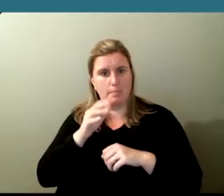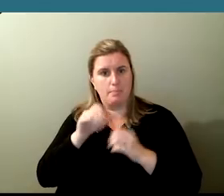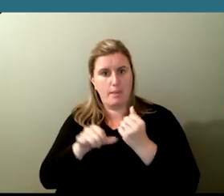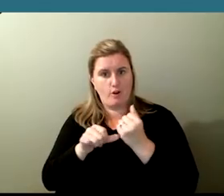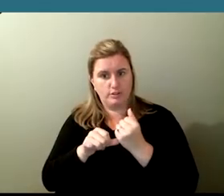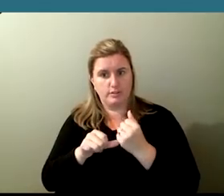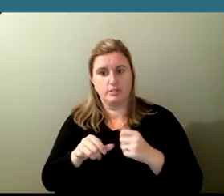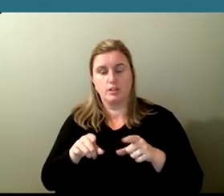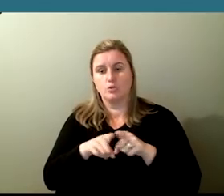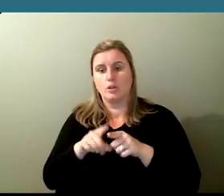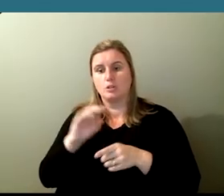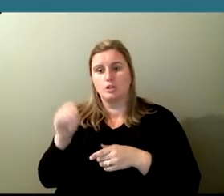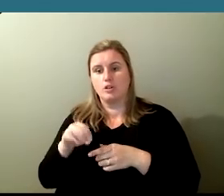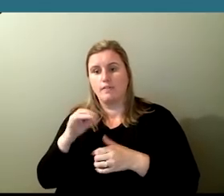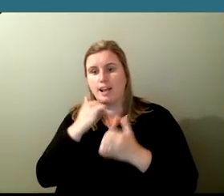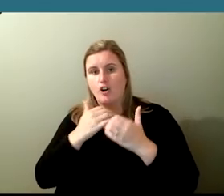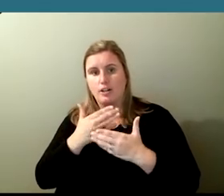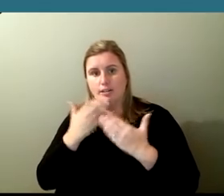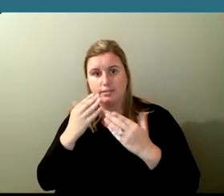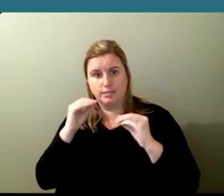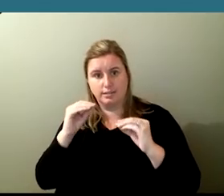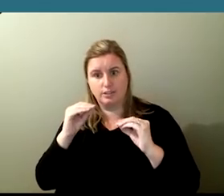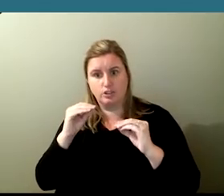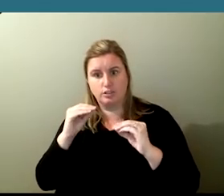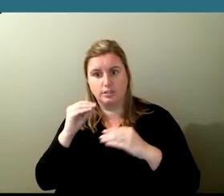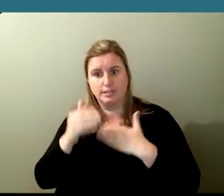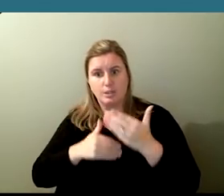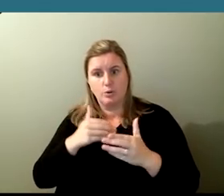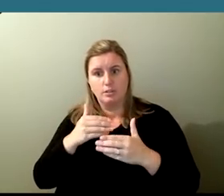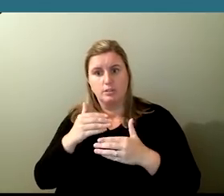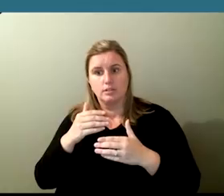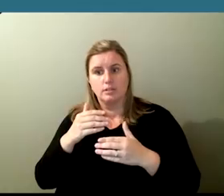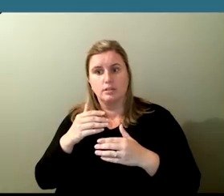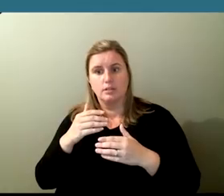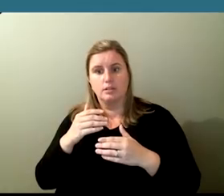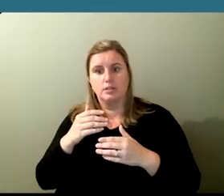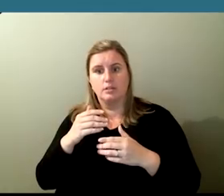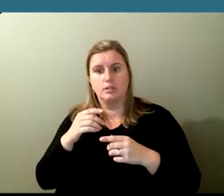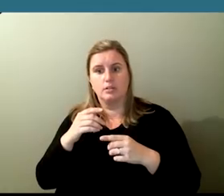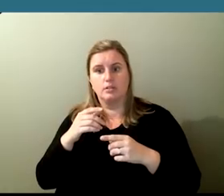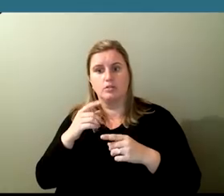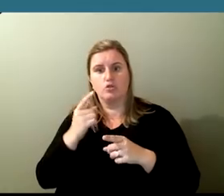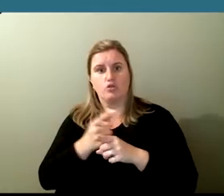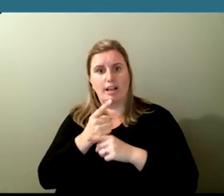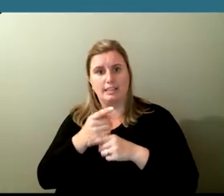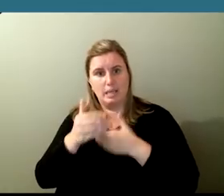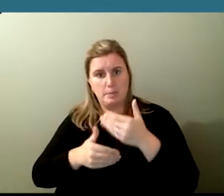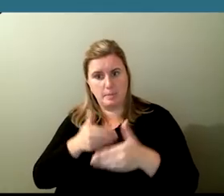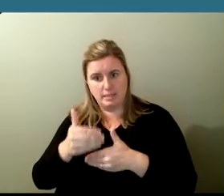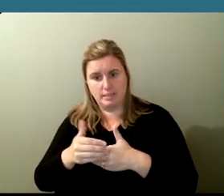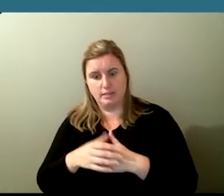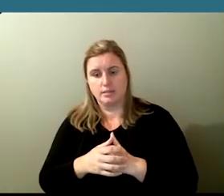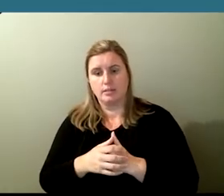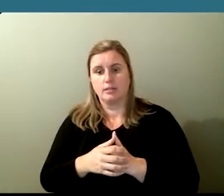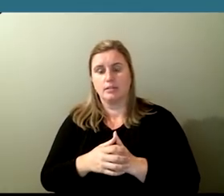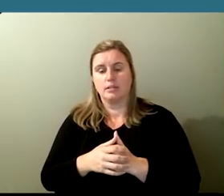as well as the percentage of errorless teaching sequence steps correctly implemented. In both cases,